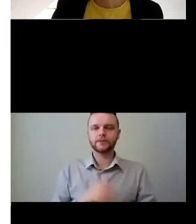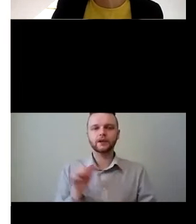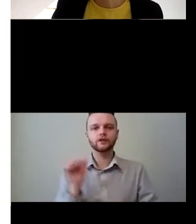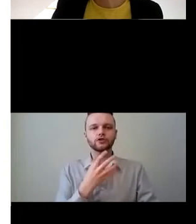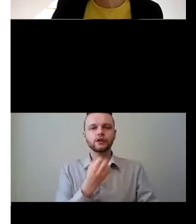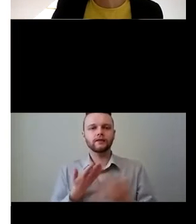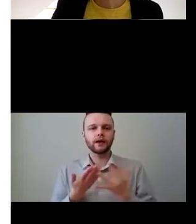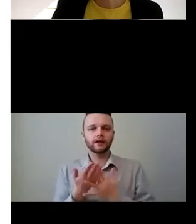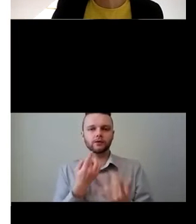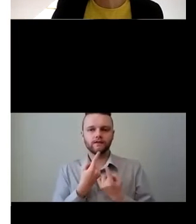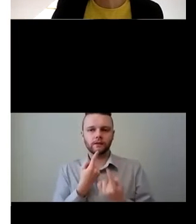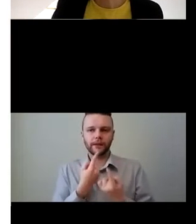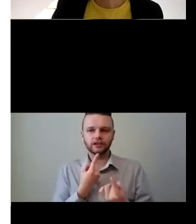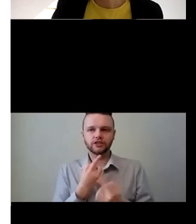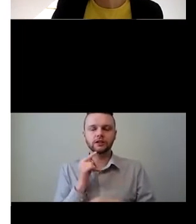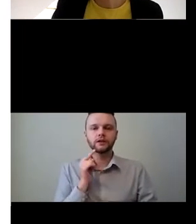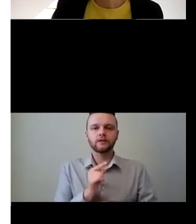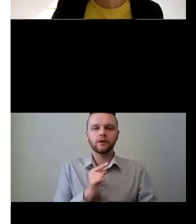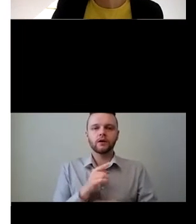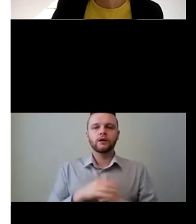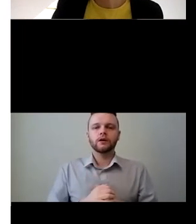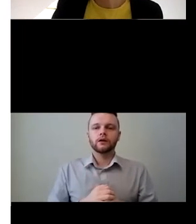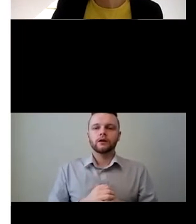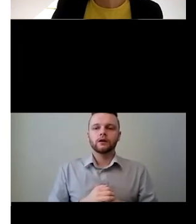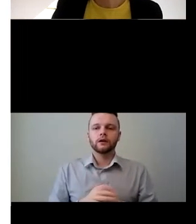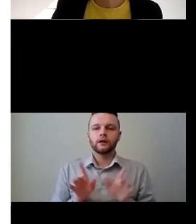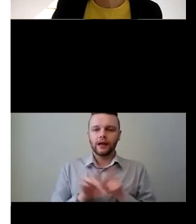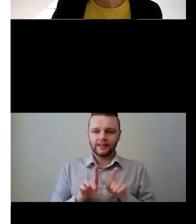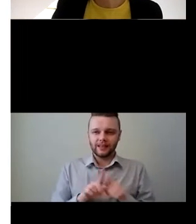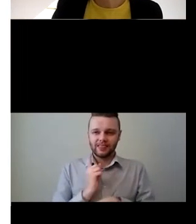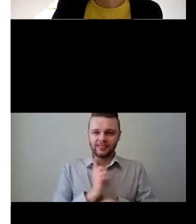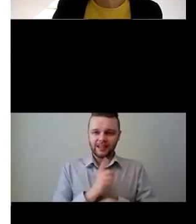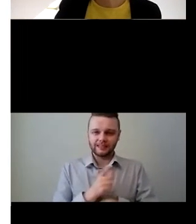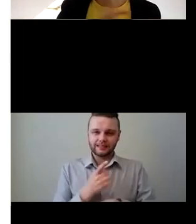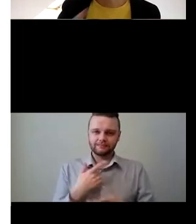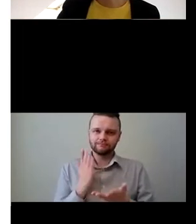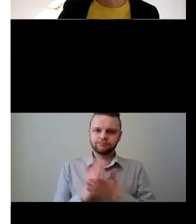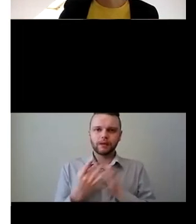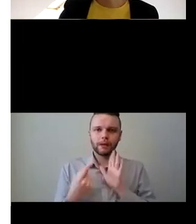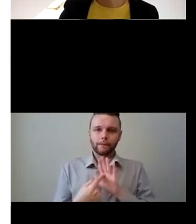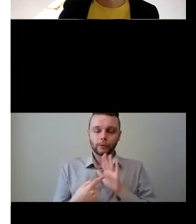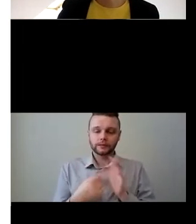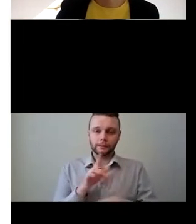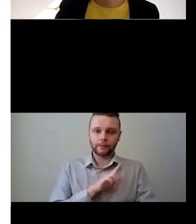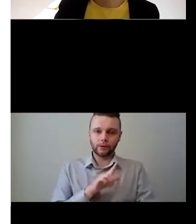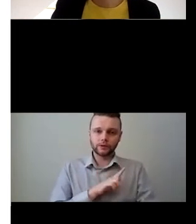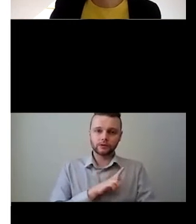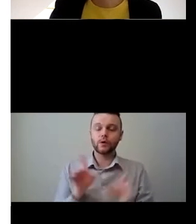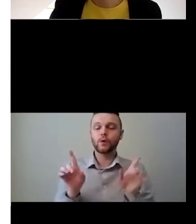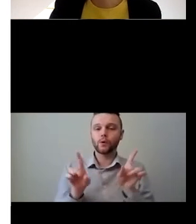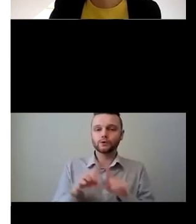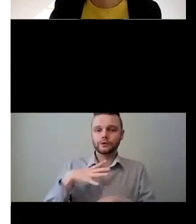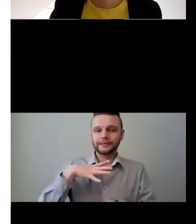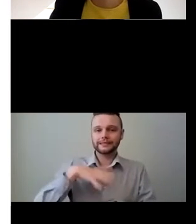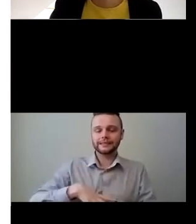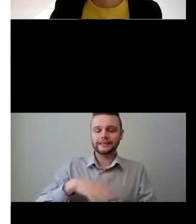to information, and that's quite important, because they also need to have really